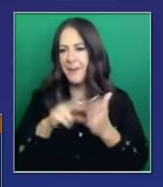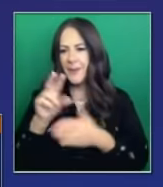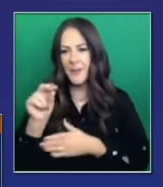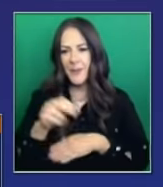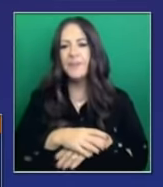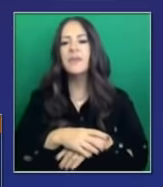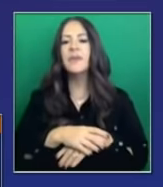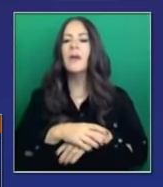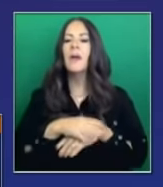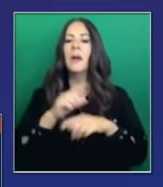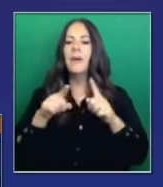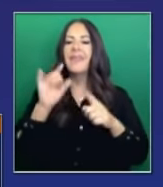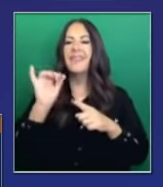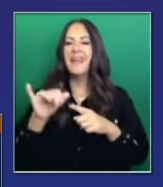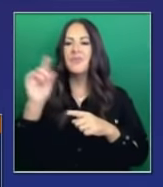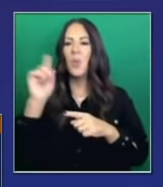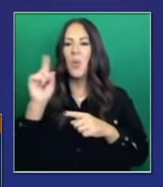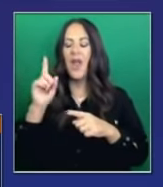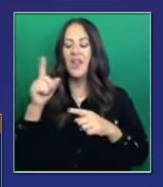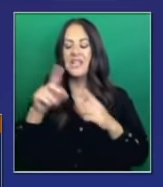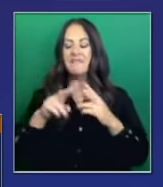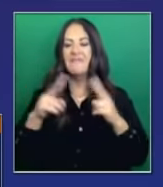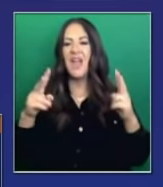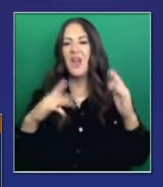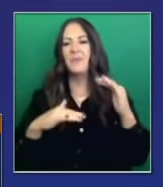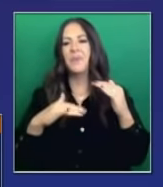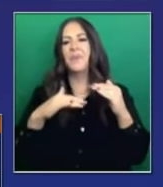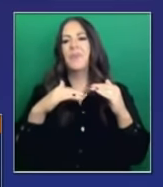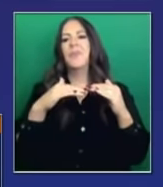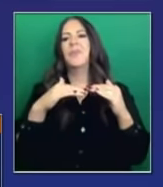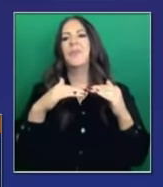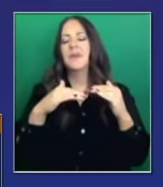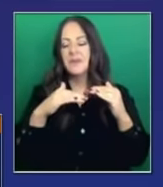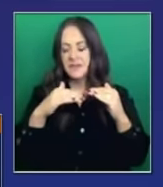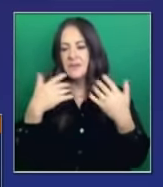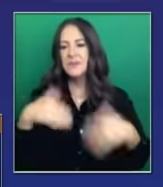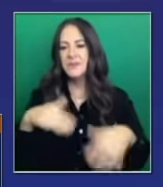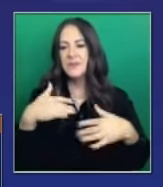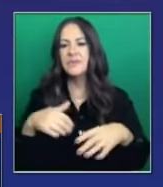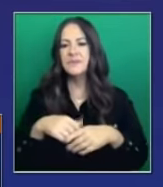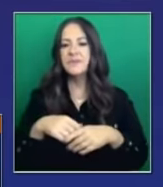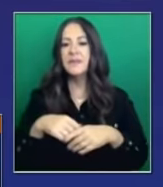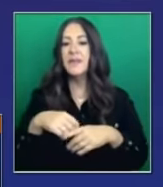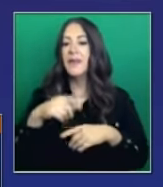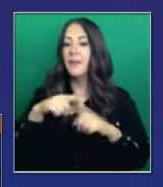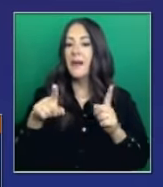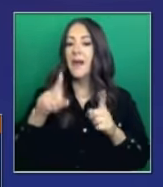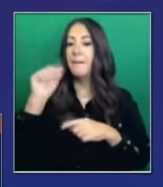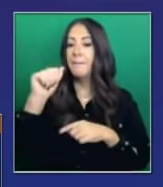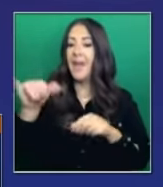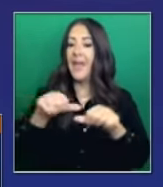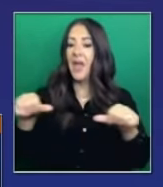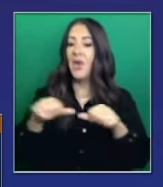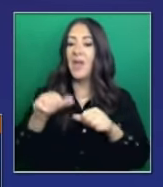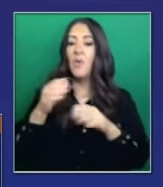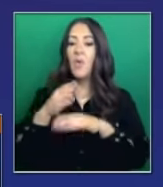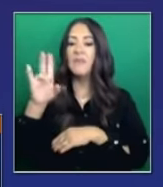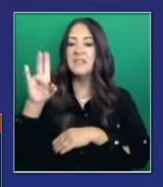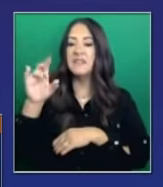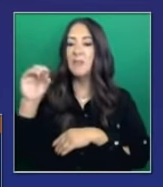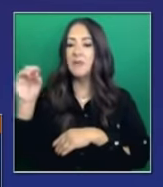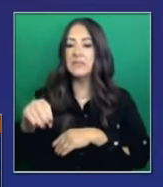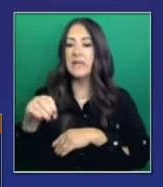The Bay Area hovering again a little over 7%. The greater Sacramento a little over 15%. Keeping a very close eye on that